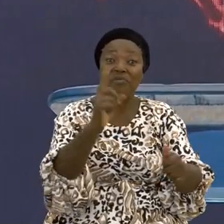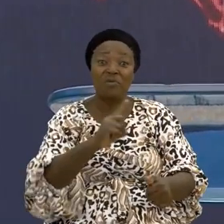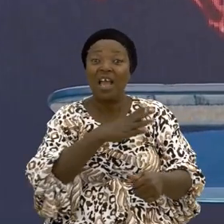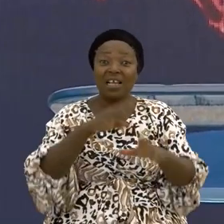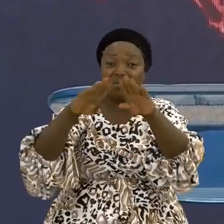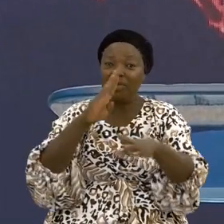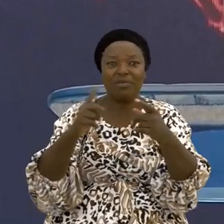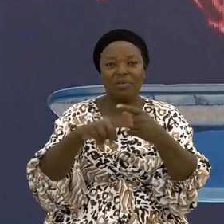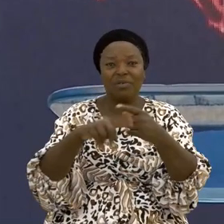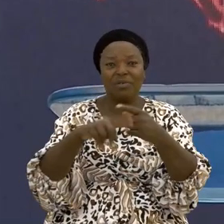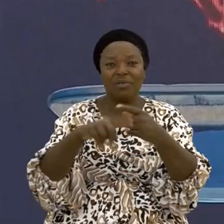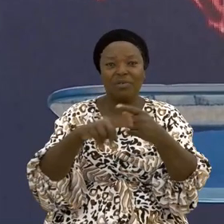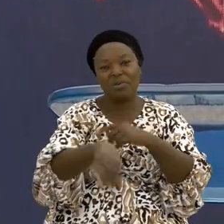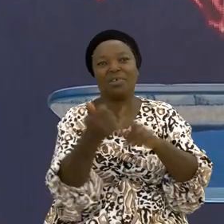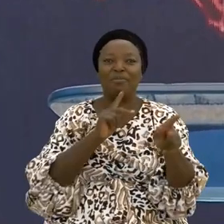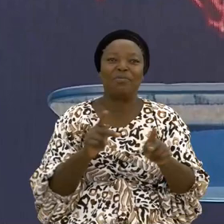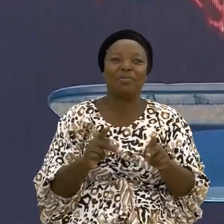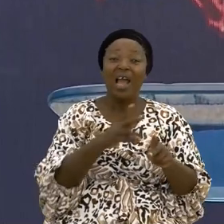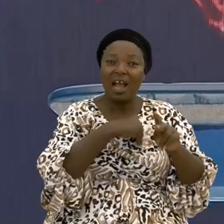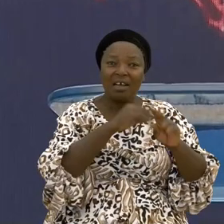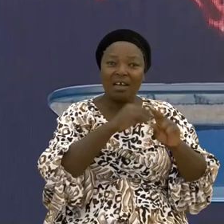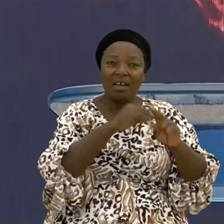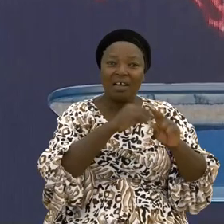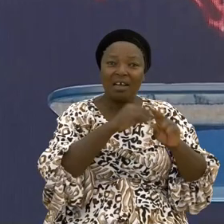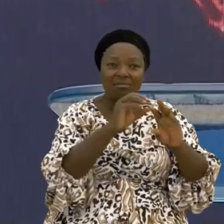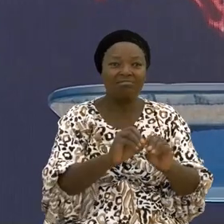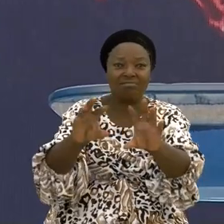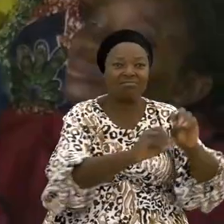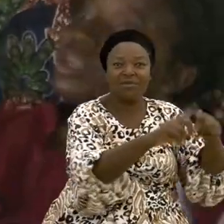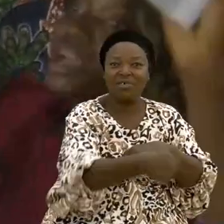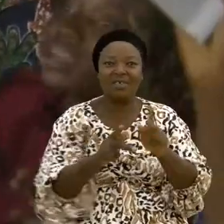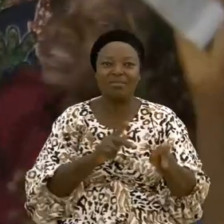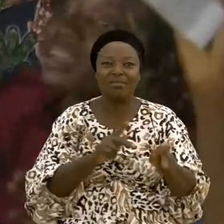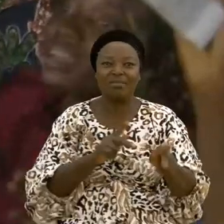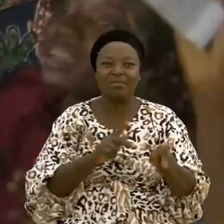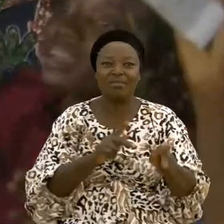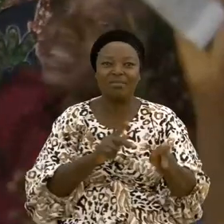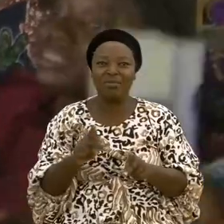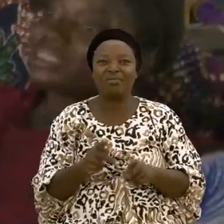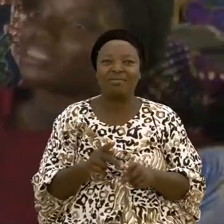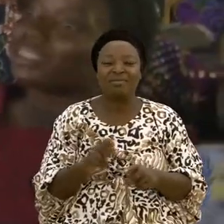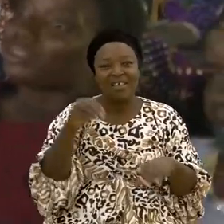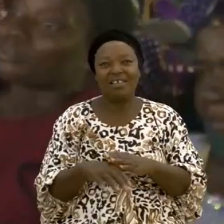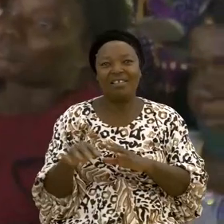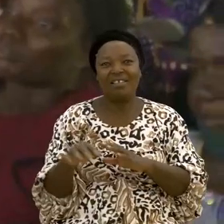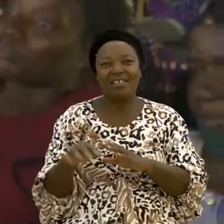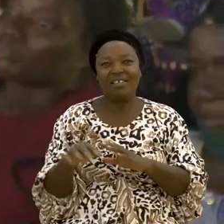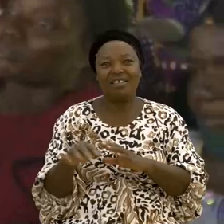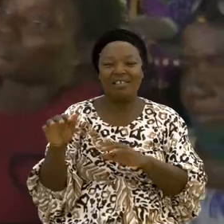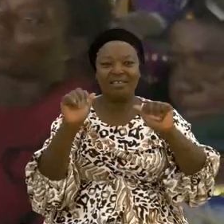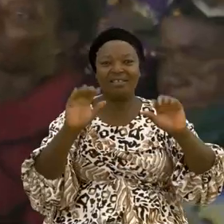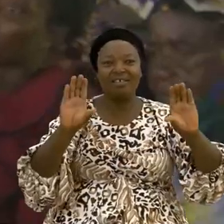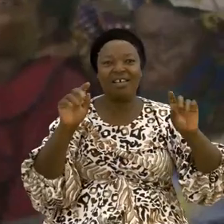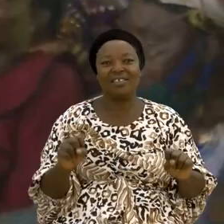other people. And spread to other people. Now, Acts of the Apostles, chapter